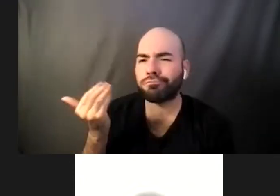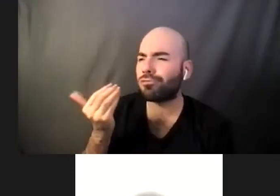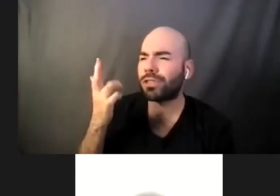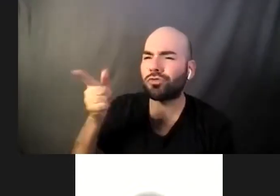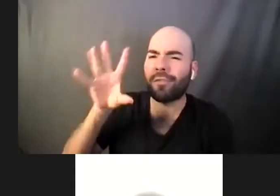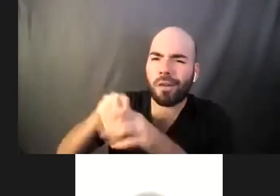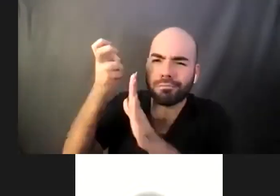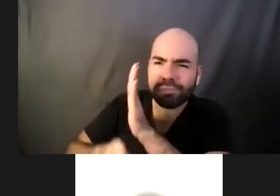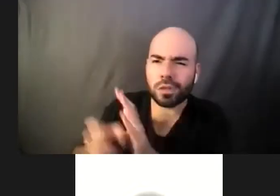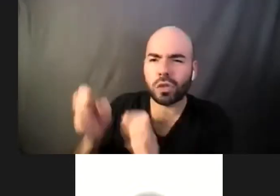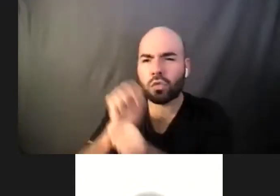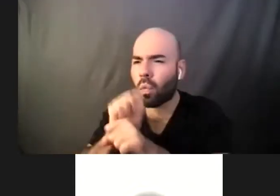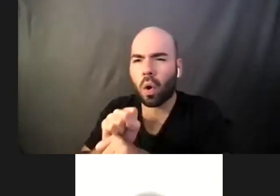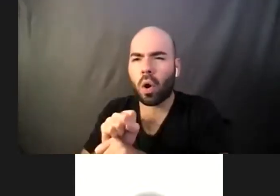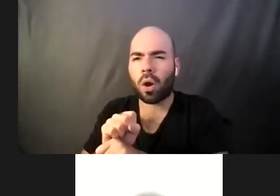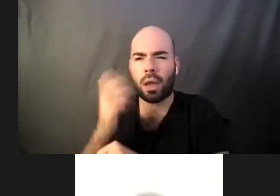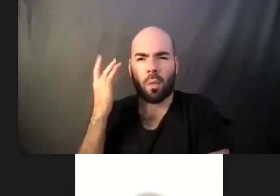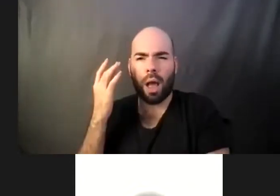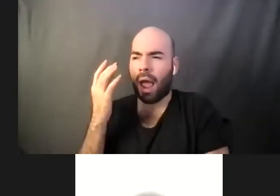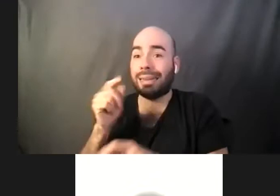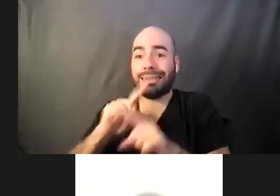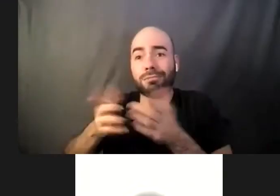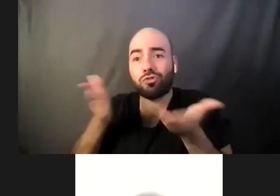and like services that PFY offer.